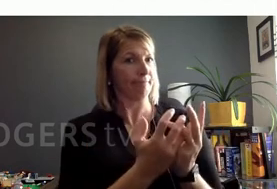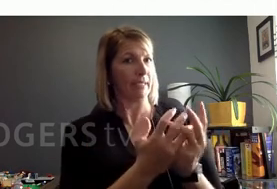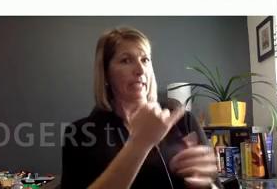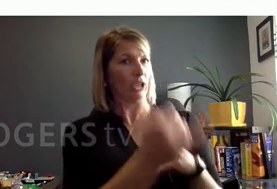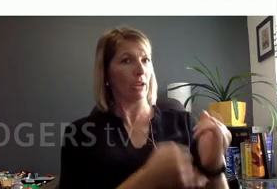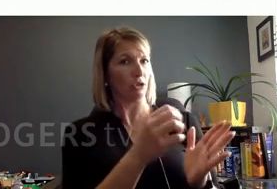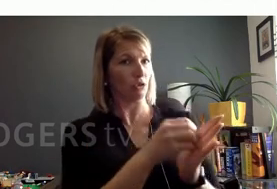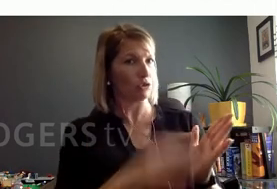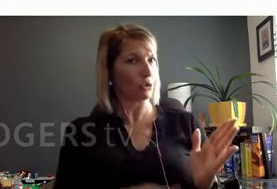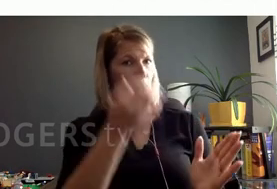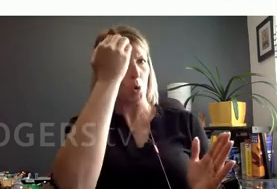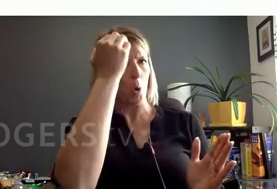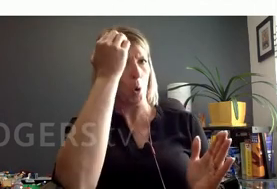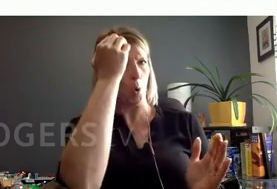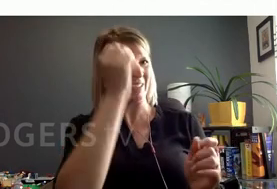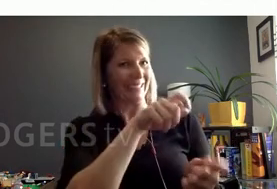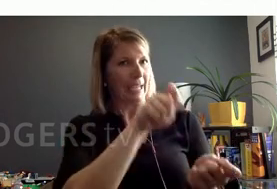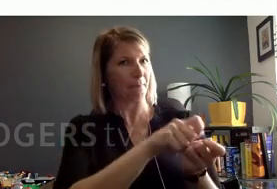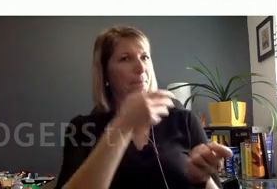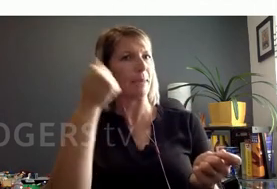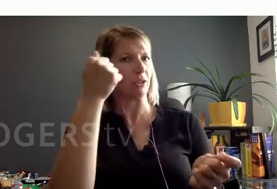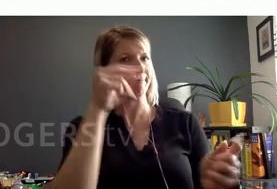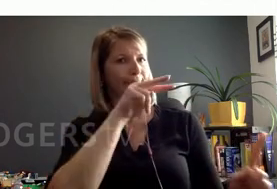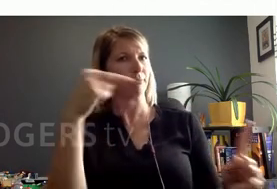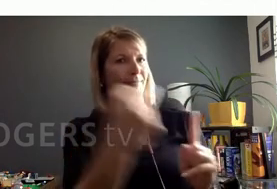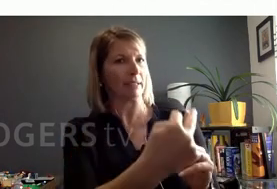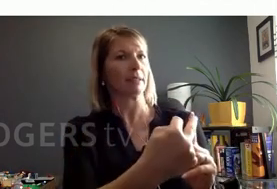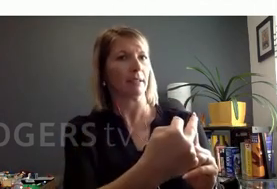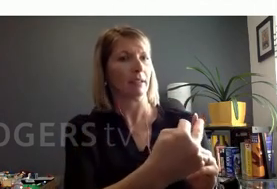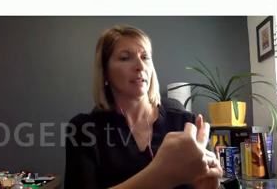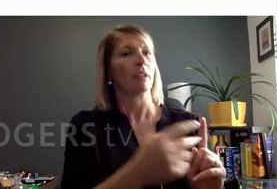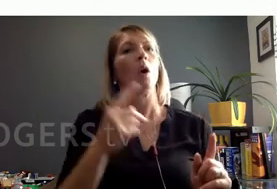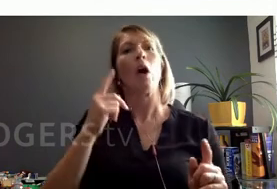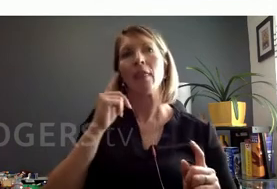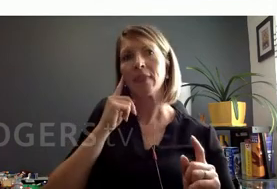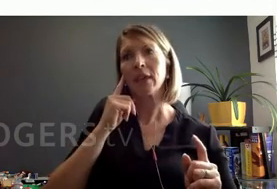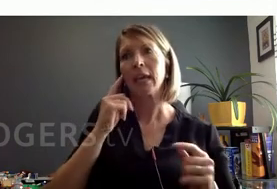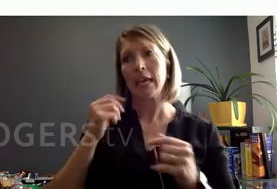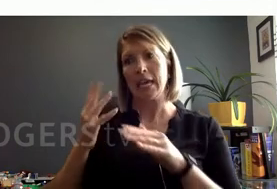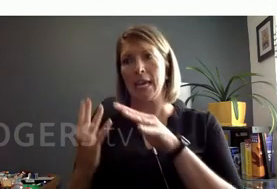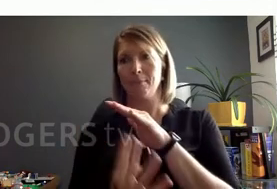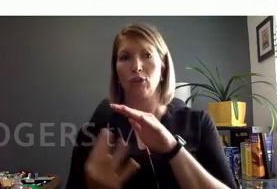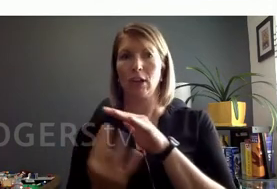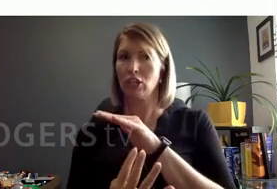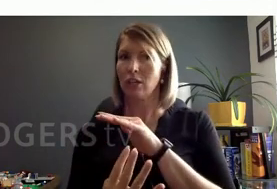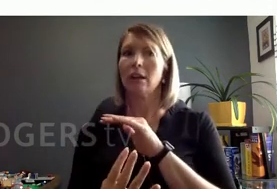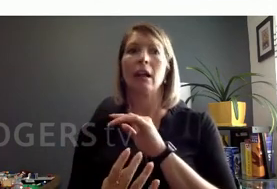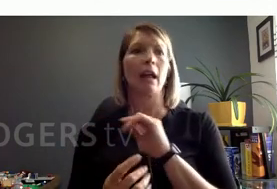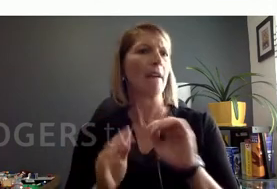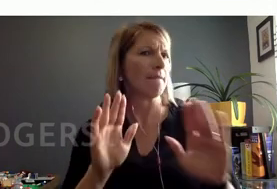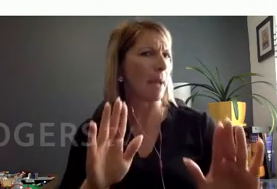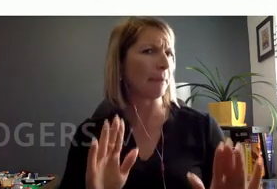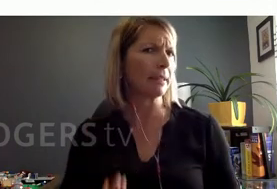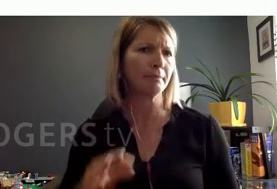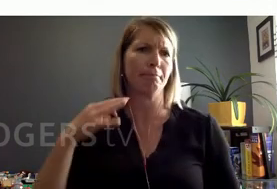So yes. Really, I think, you know, immigration can do a lot of social economic benefit to the province. Also make